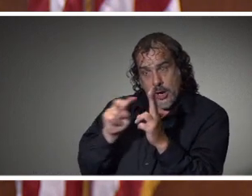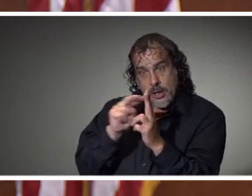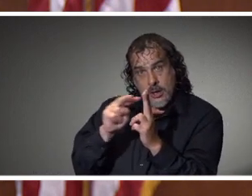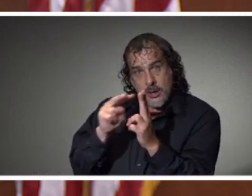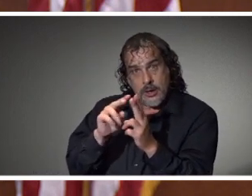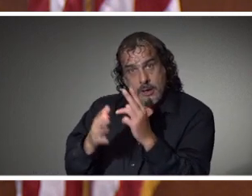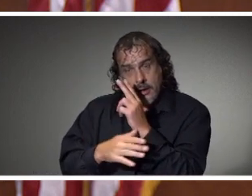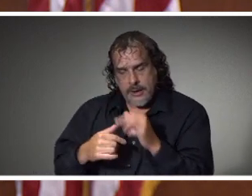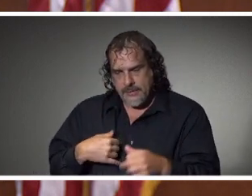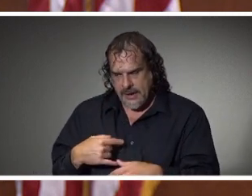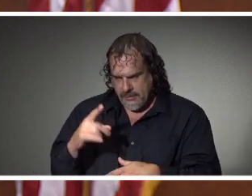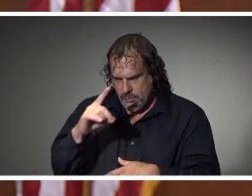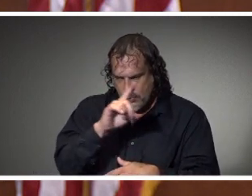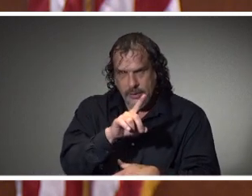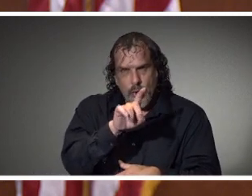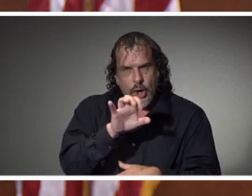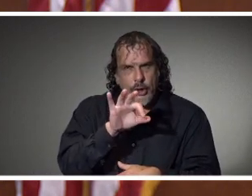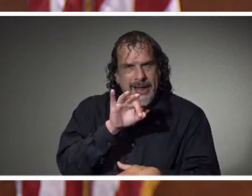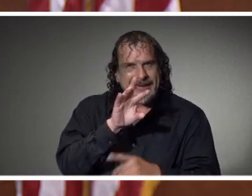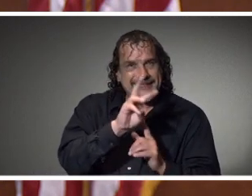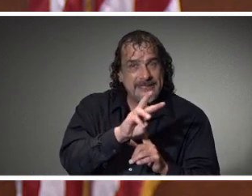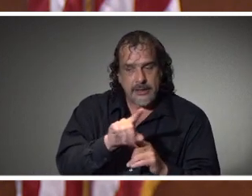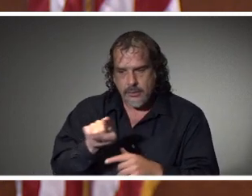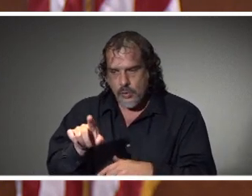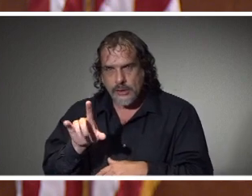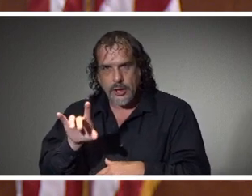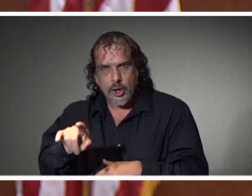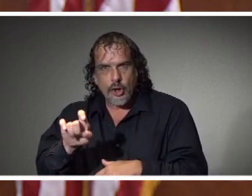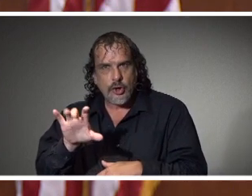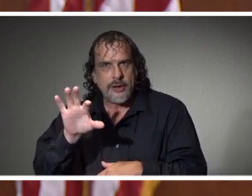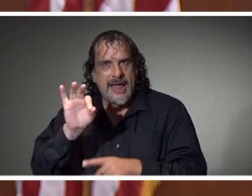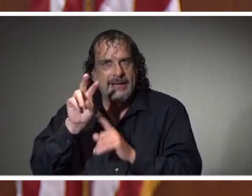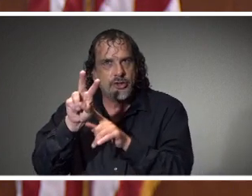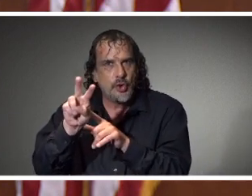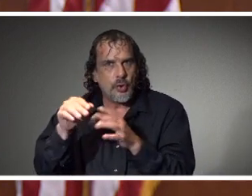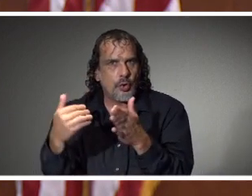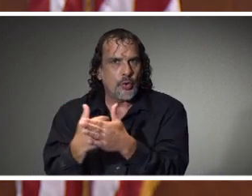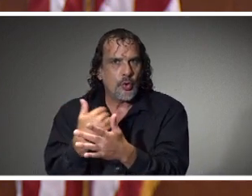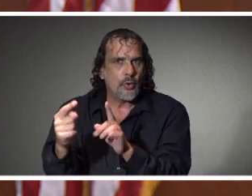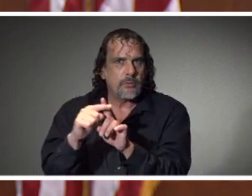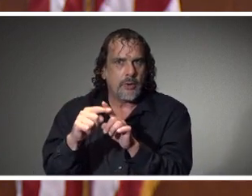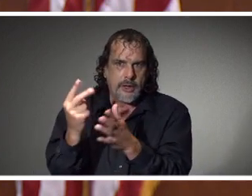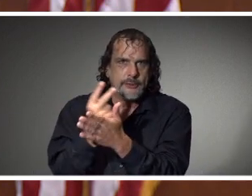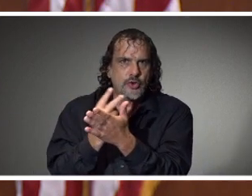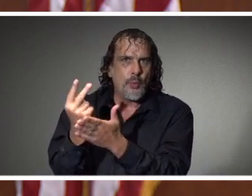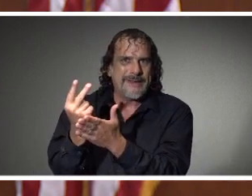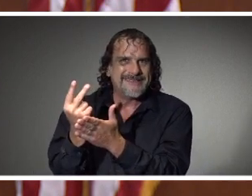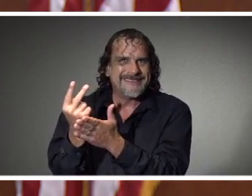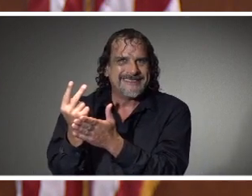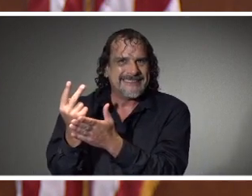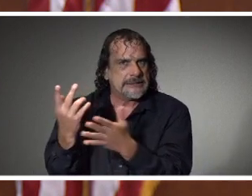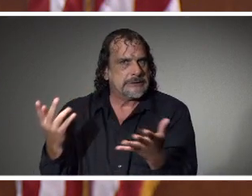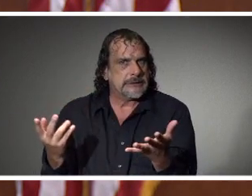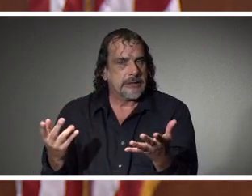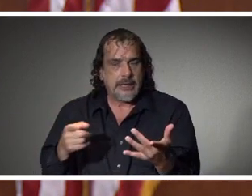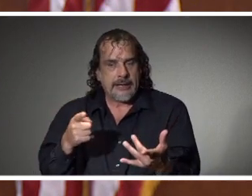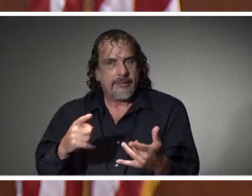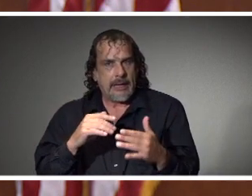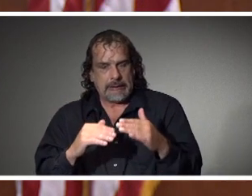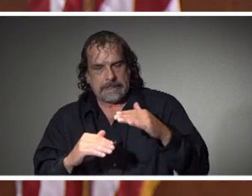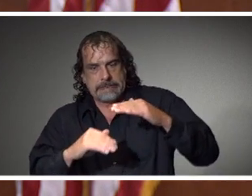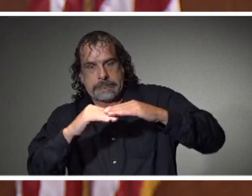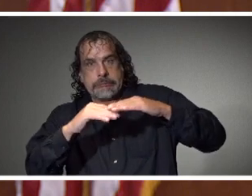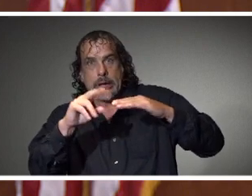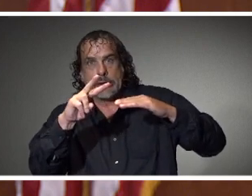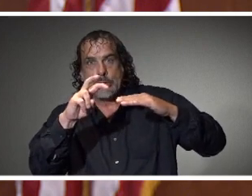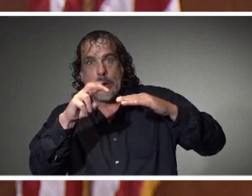is at 196 and one is at 192 new cases in the last 2 weeks. And so while they don't necessarily meet the